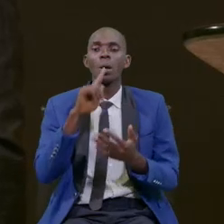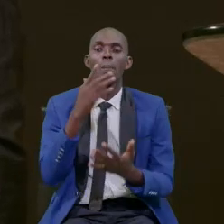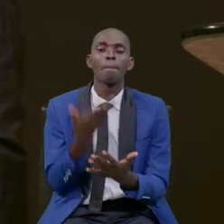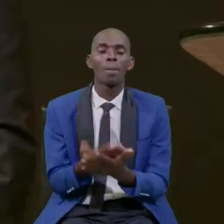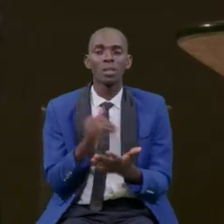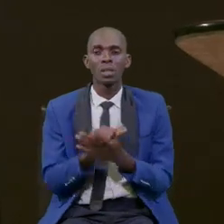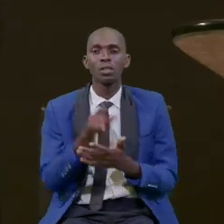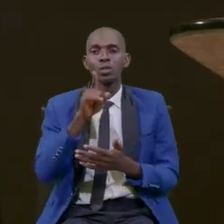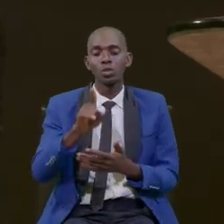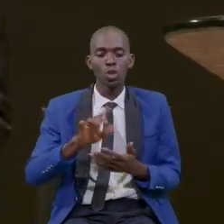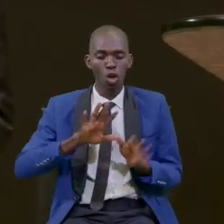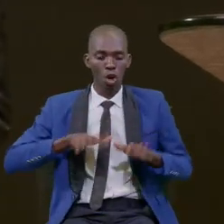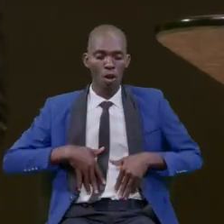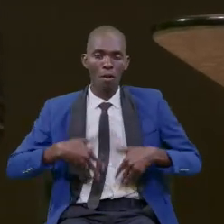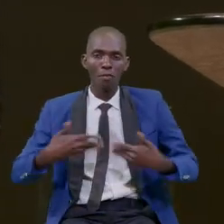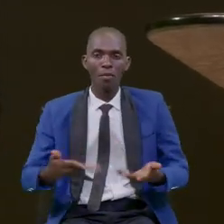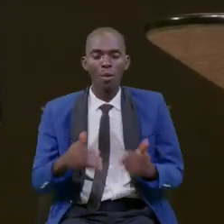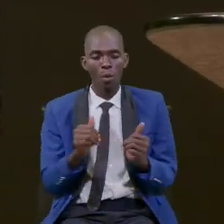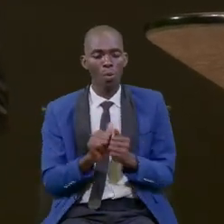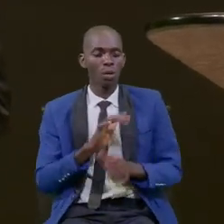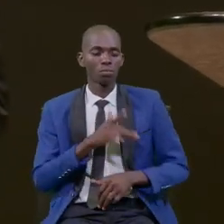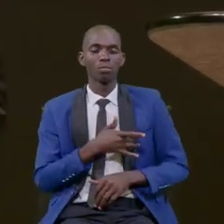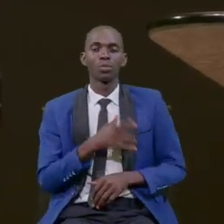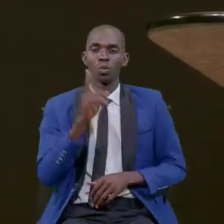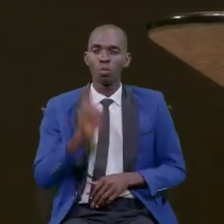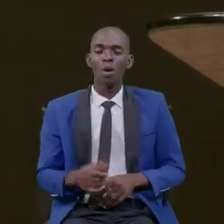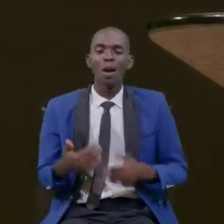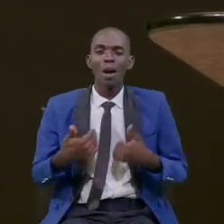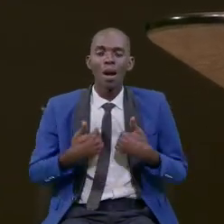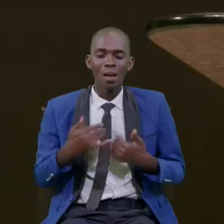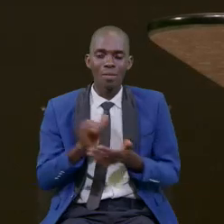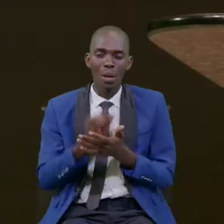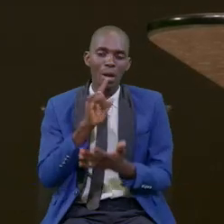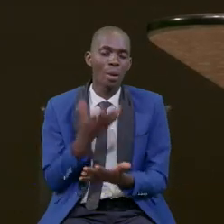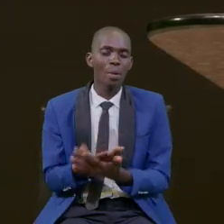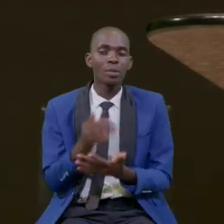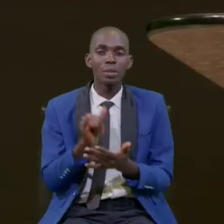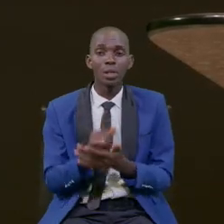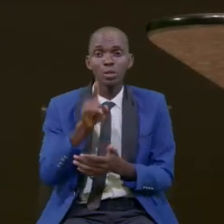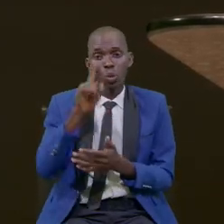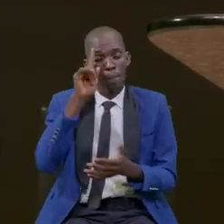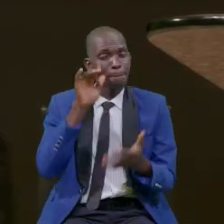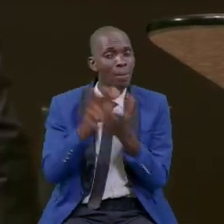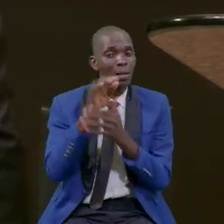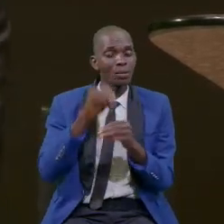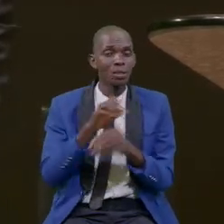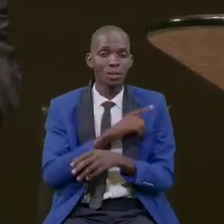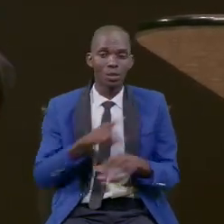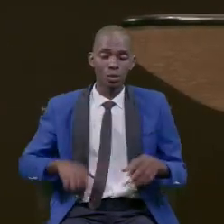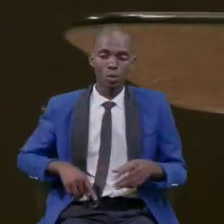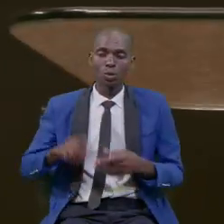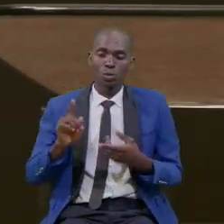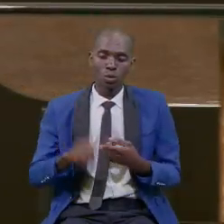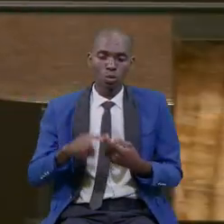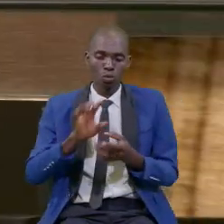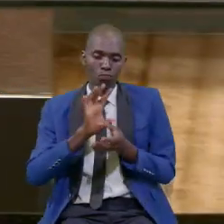conviction. There must be the evidence that you believed on the Lord to conversion, and that